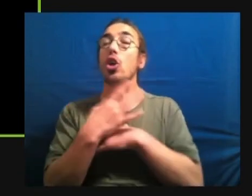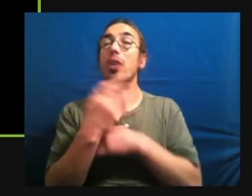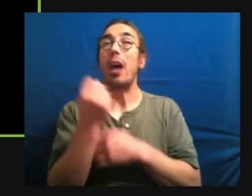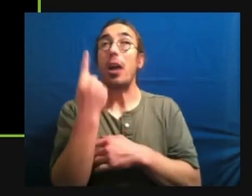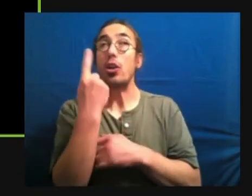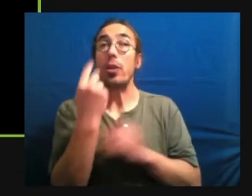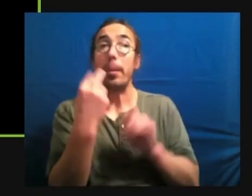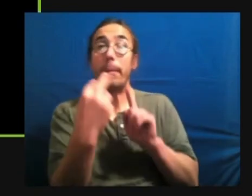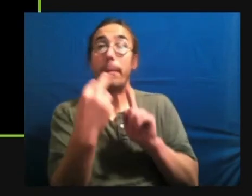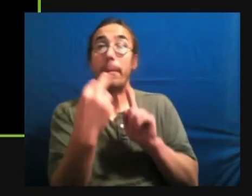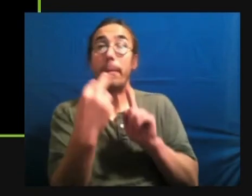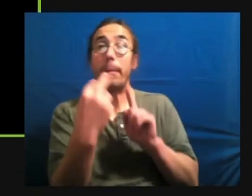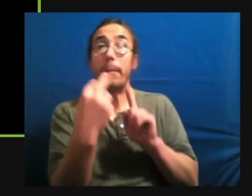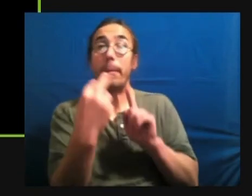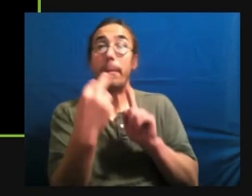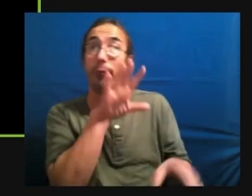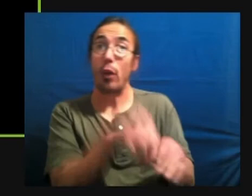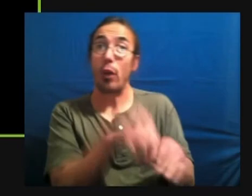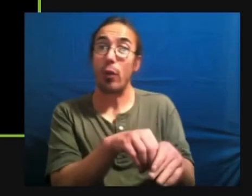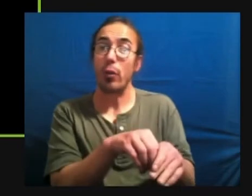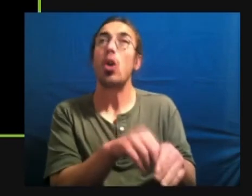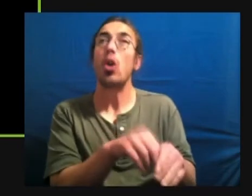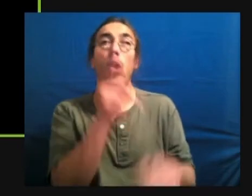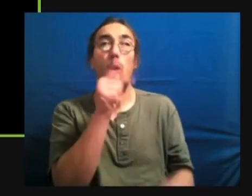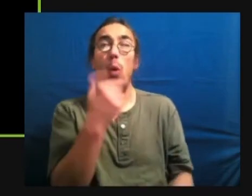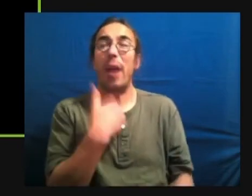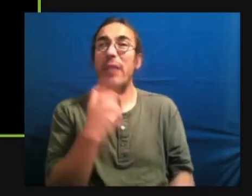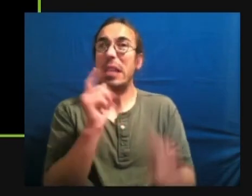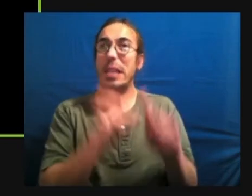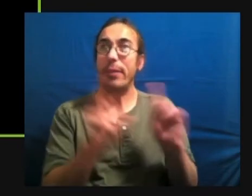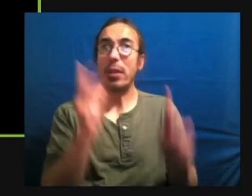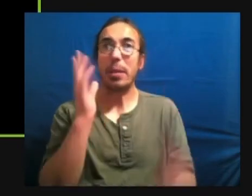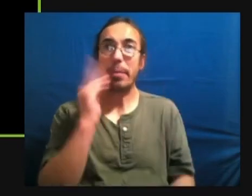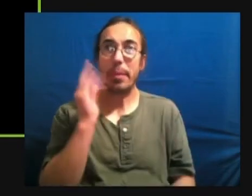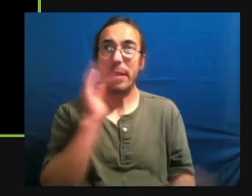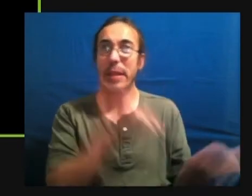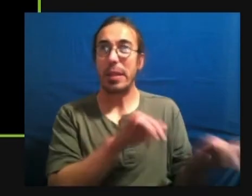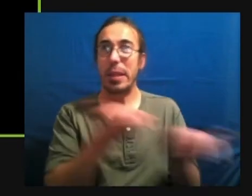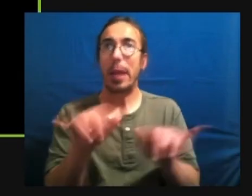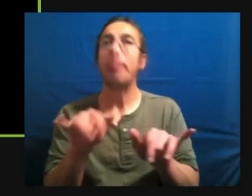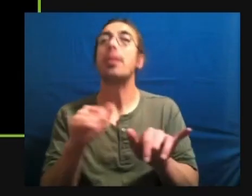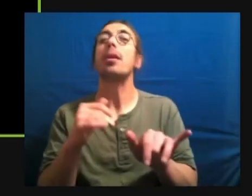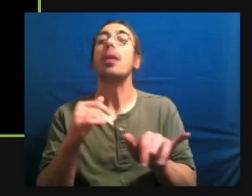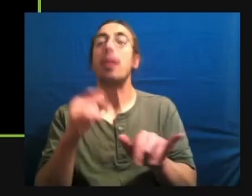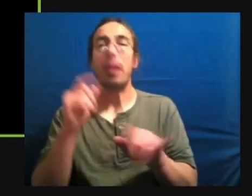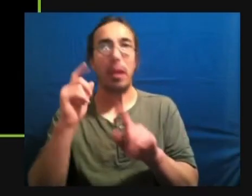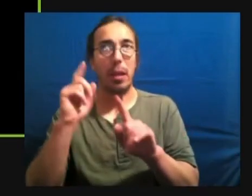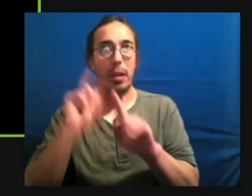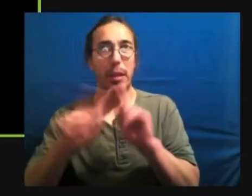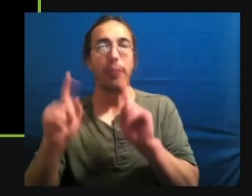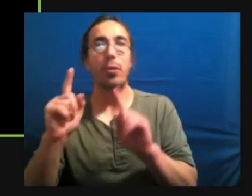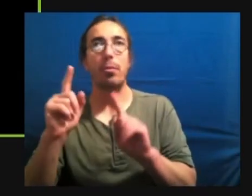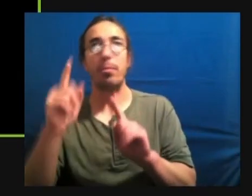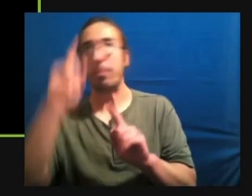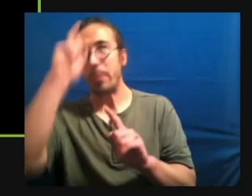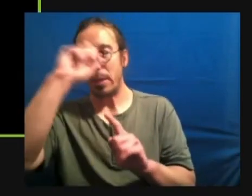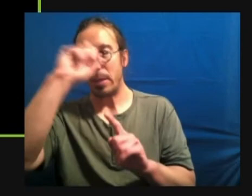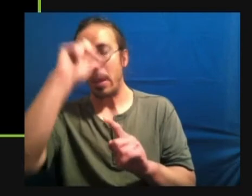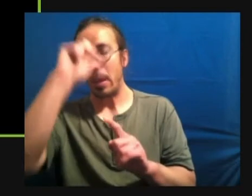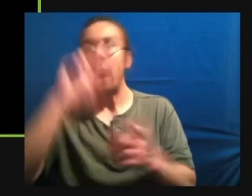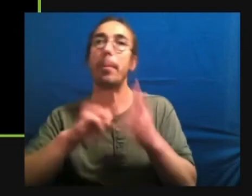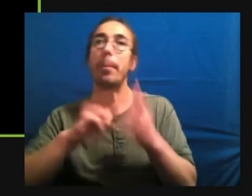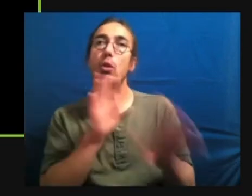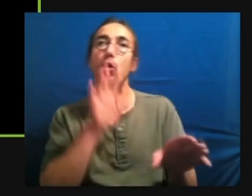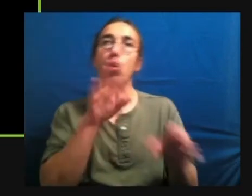and conclusions of those with different experiences and in different fields of expertise. This might mean joining social advocacy groups